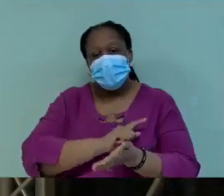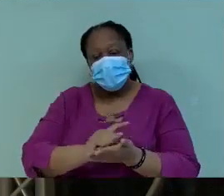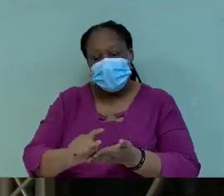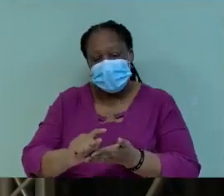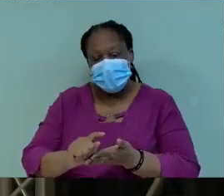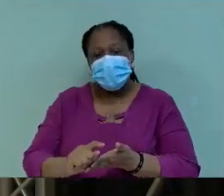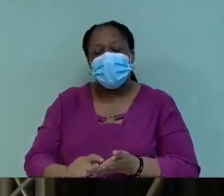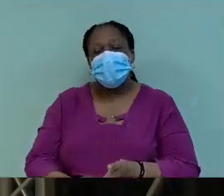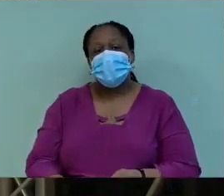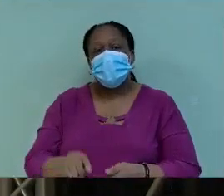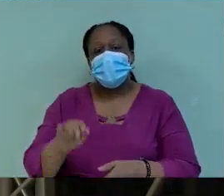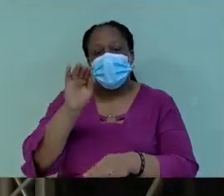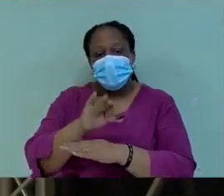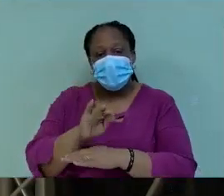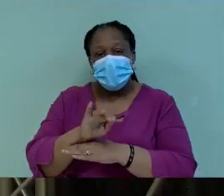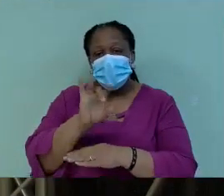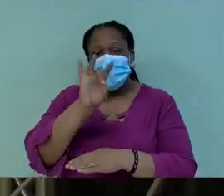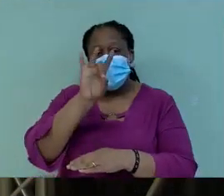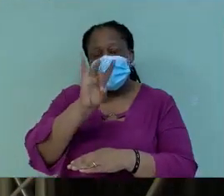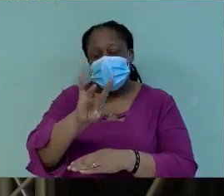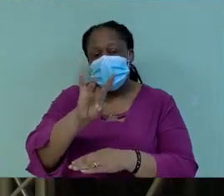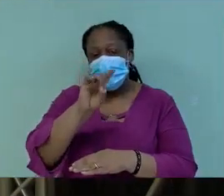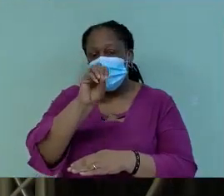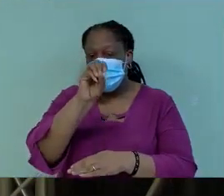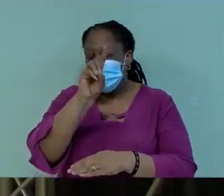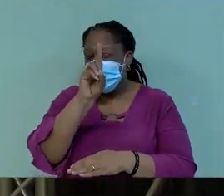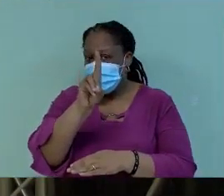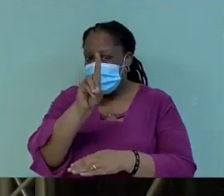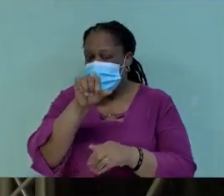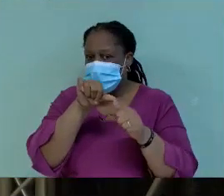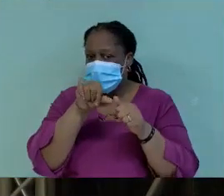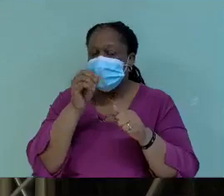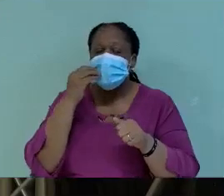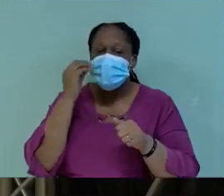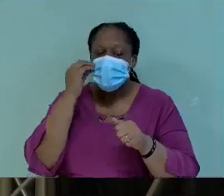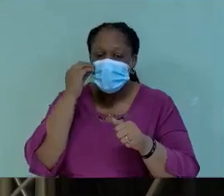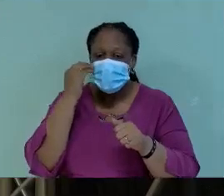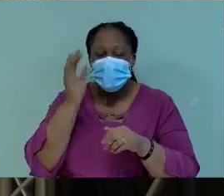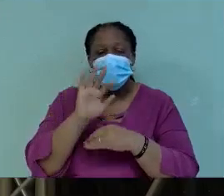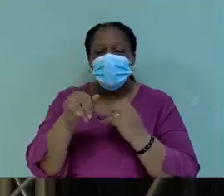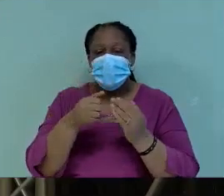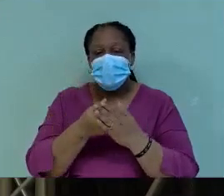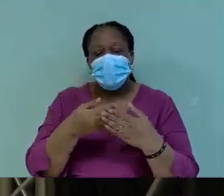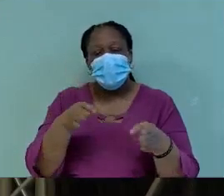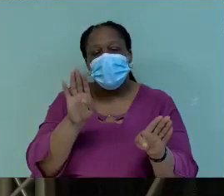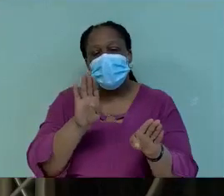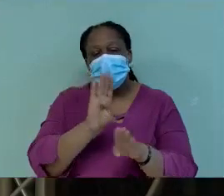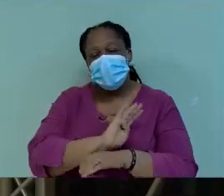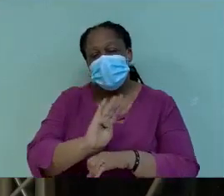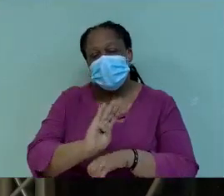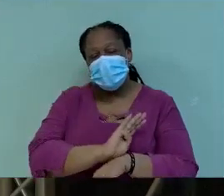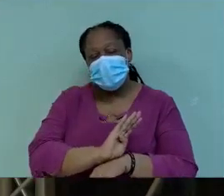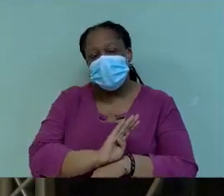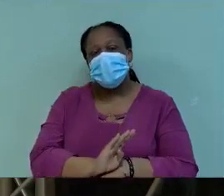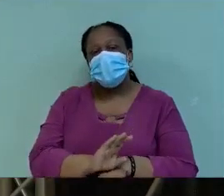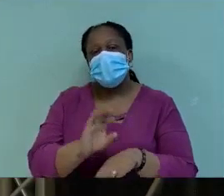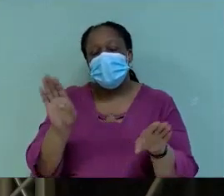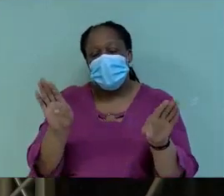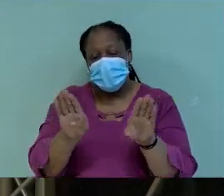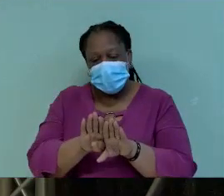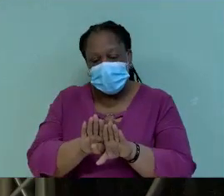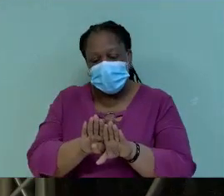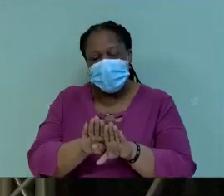at 8:01 p.m. Businesses are required to close so as to give their staff